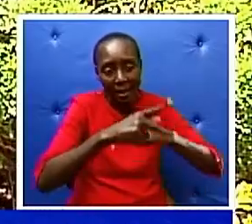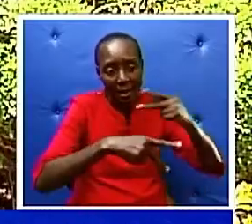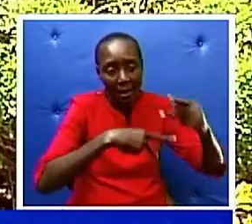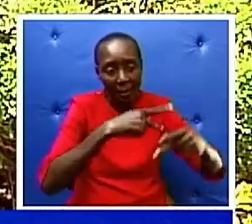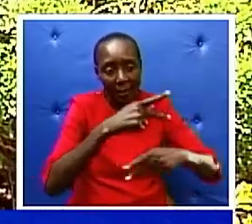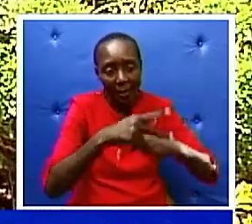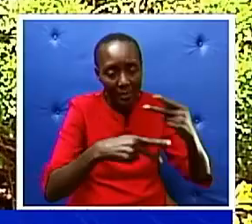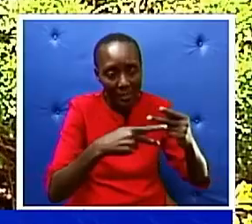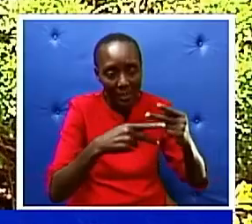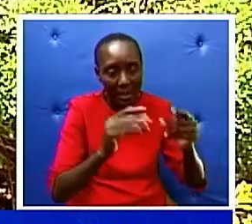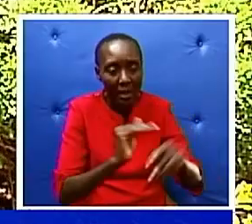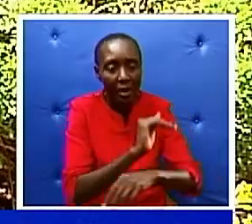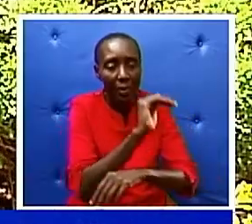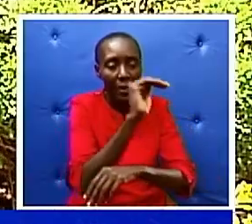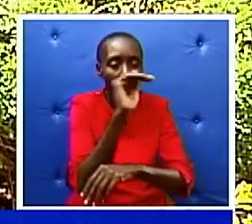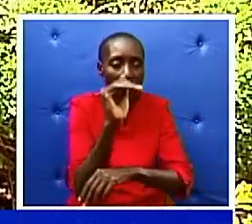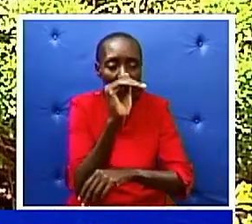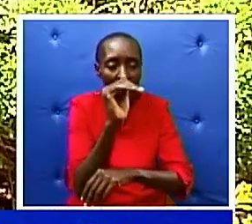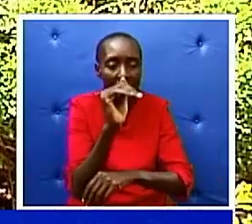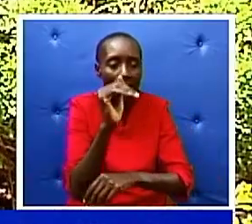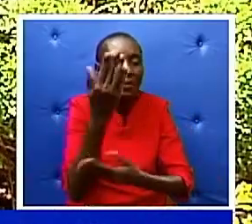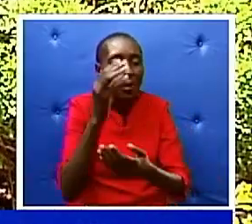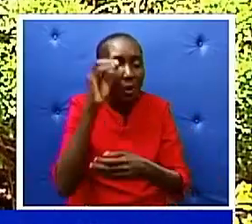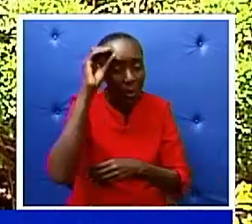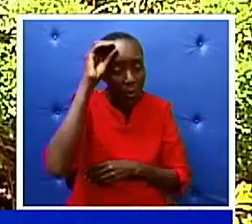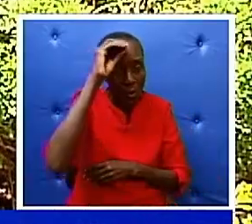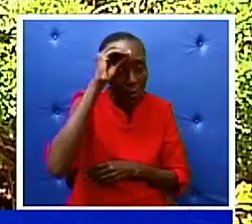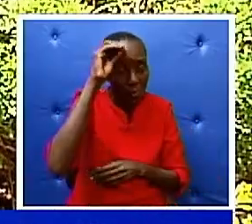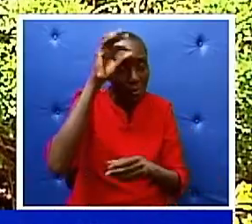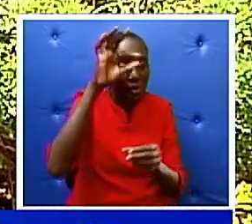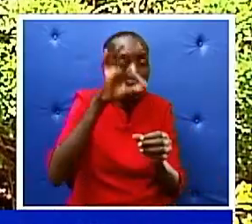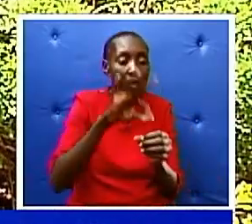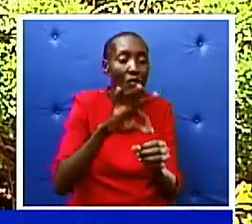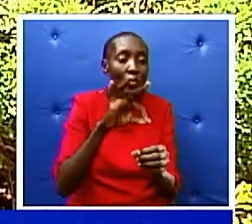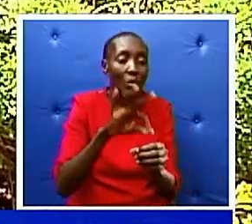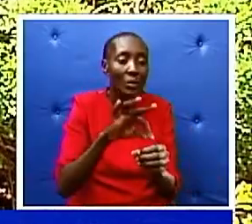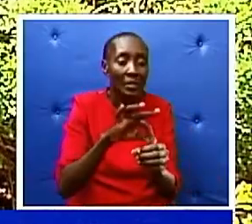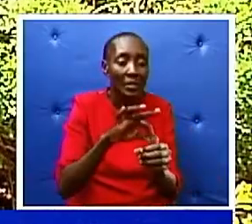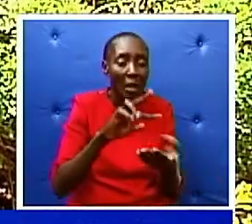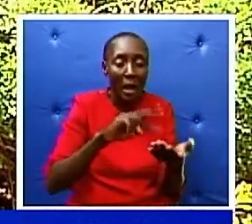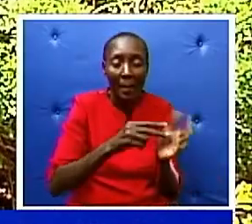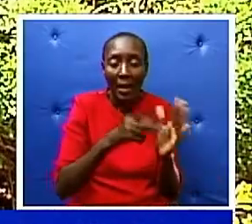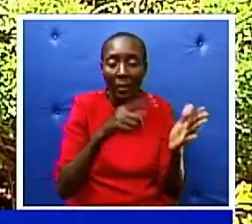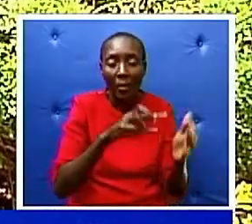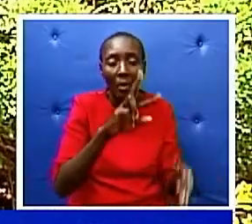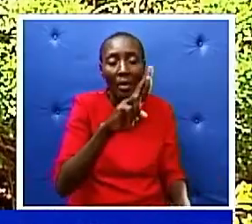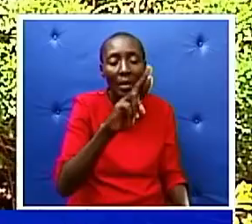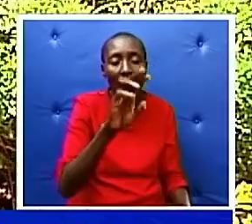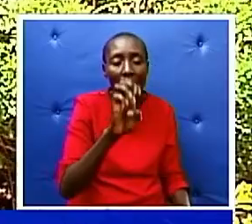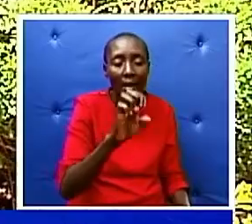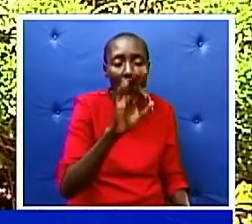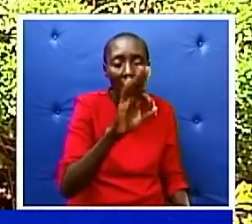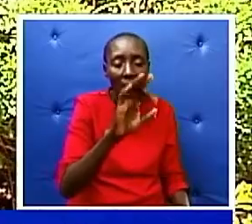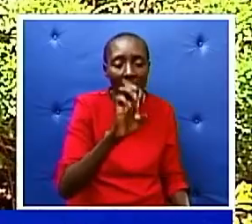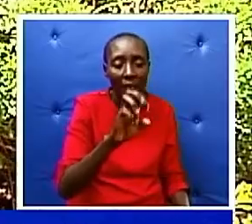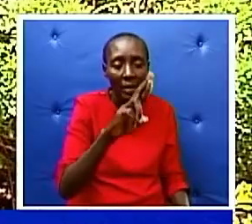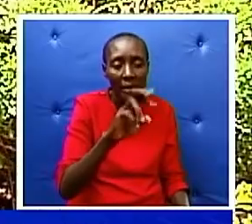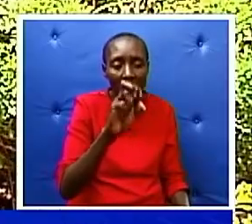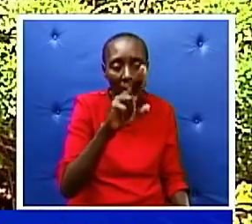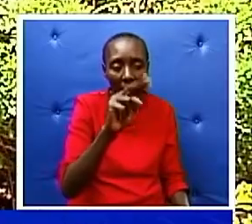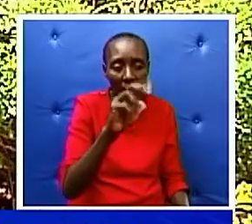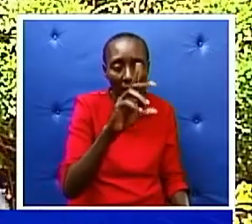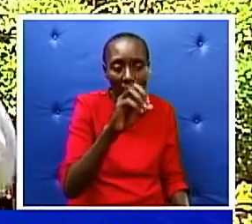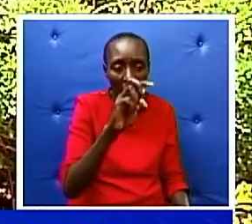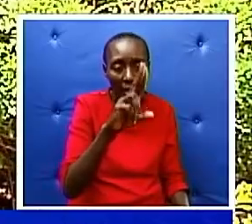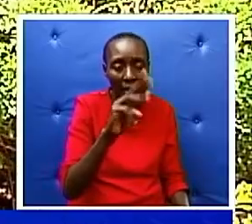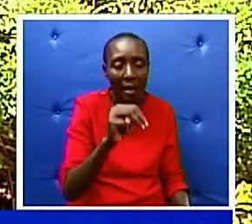we request for a referendum or we request for, and the IEBC is the one that takes the mantle from that point